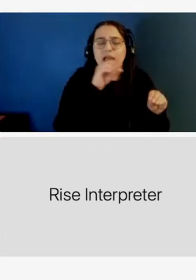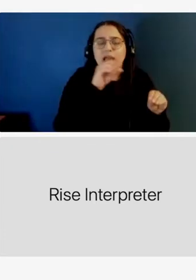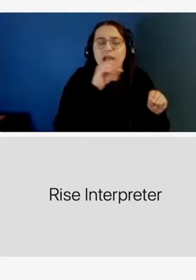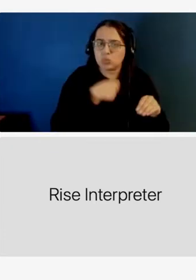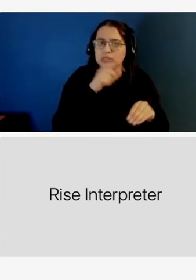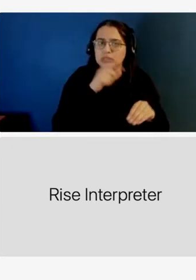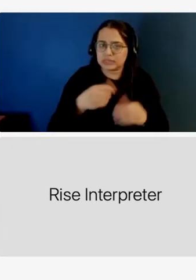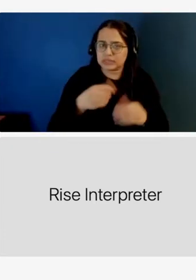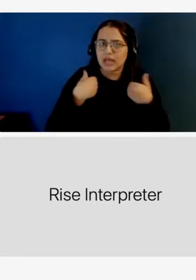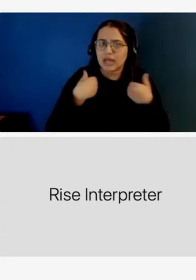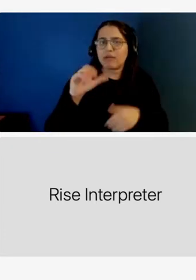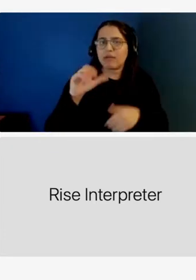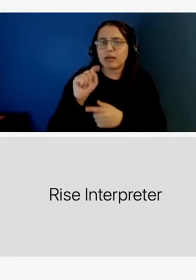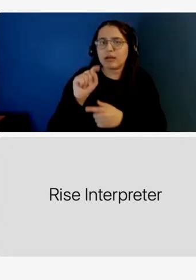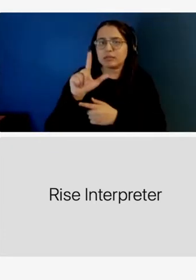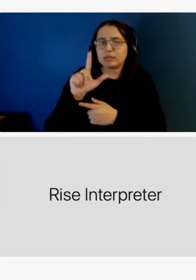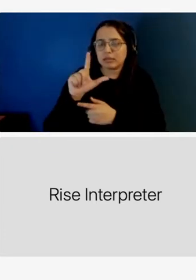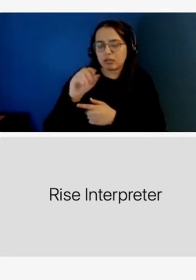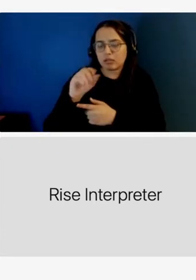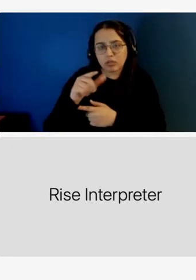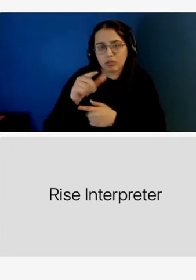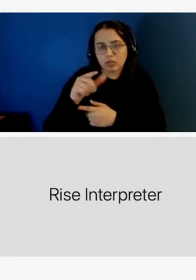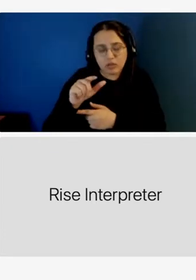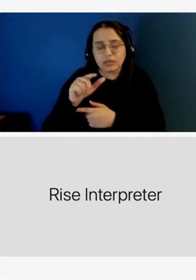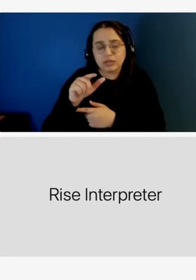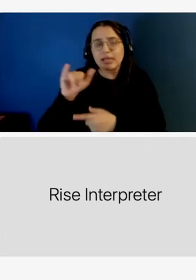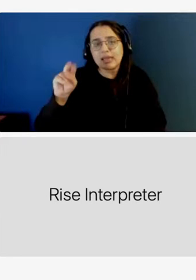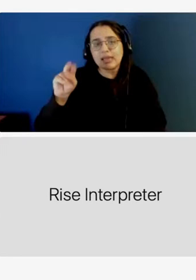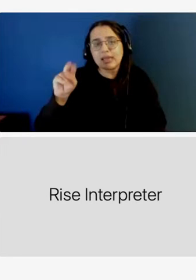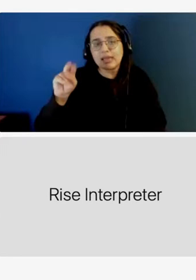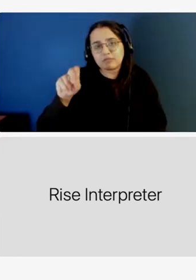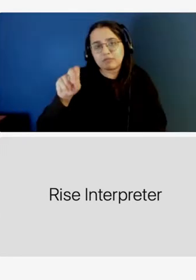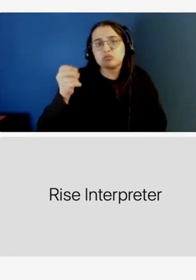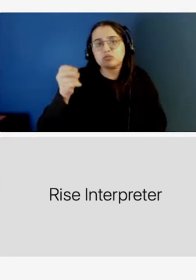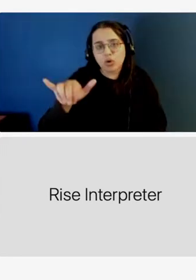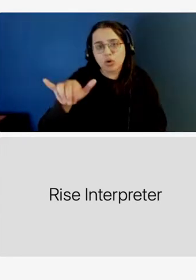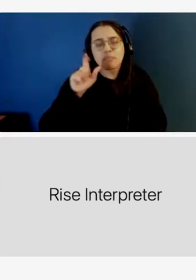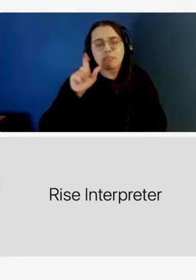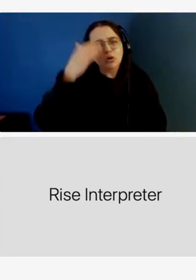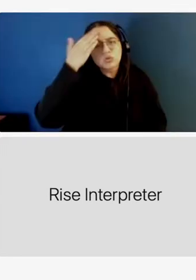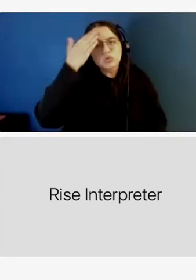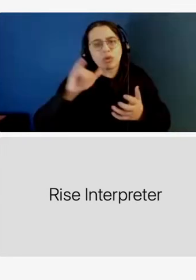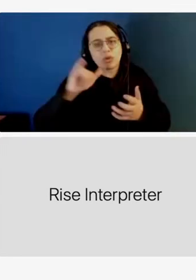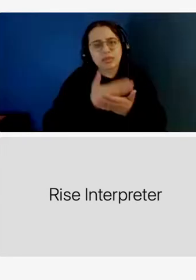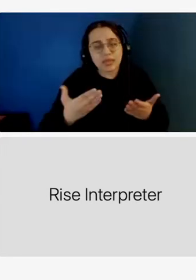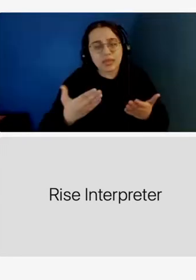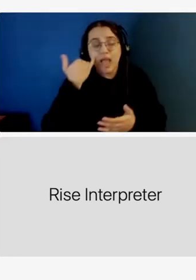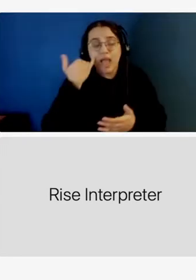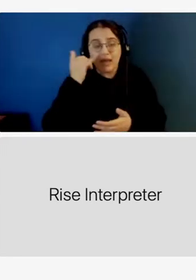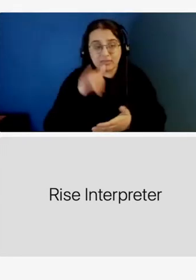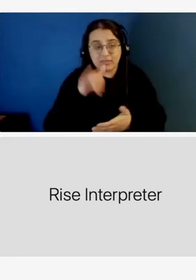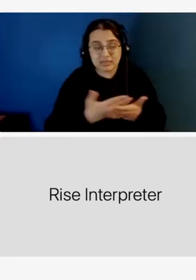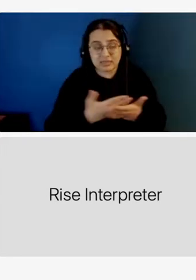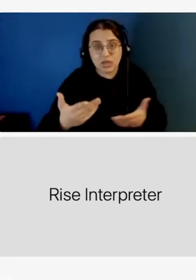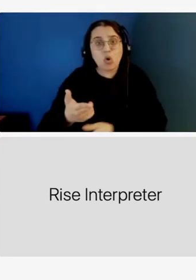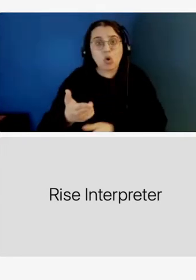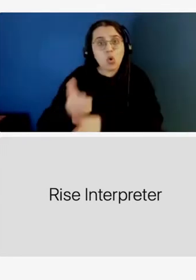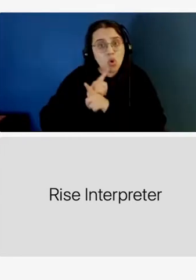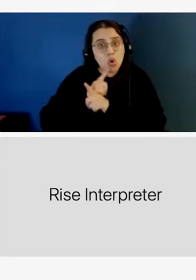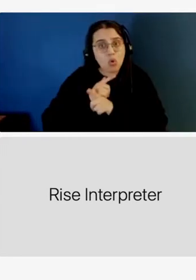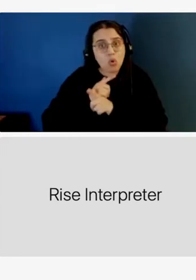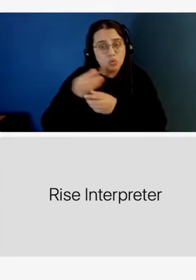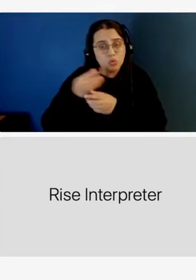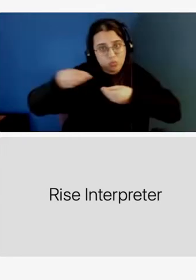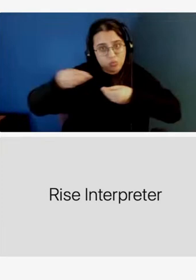items are, and a clear understanding that if they're being loaned to us from the family, they're being loaned with a particular purpose. And should